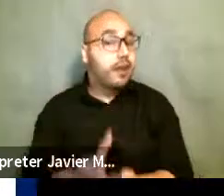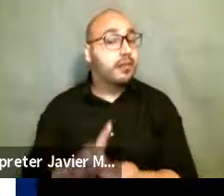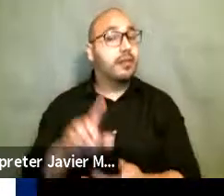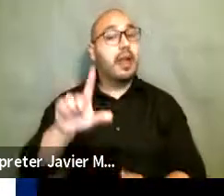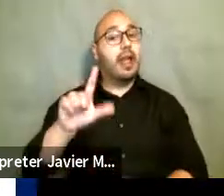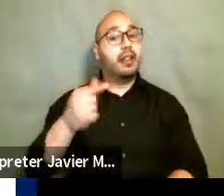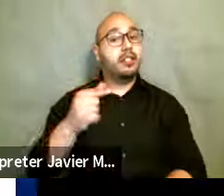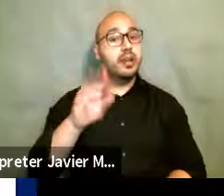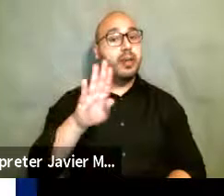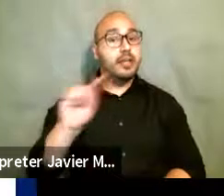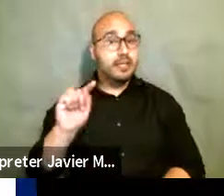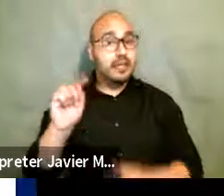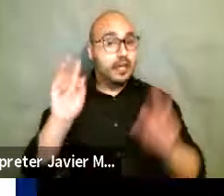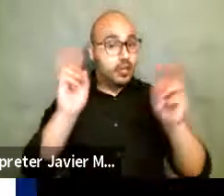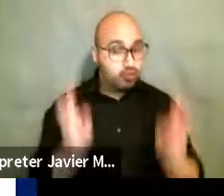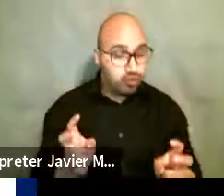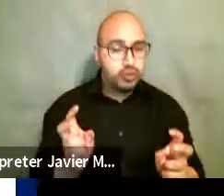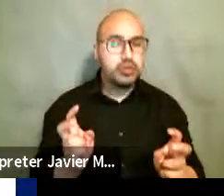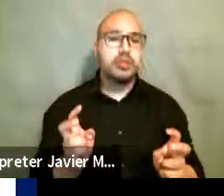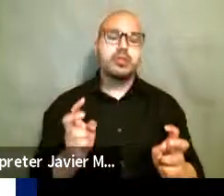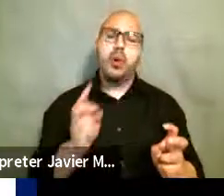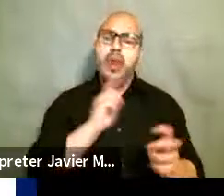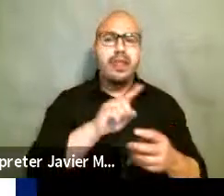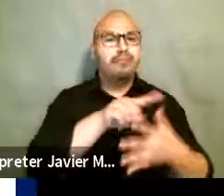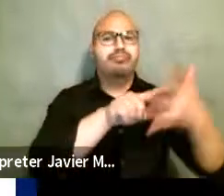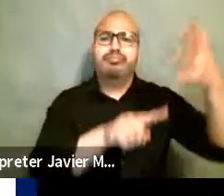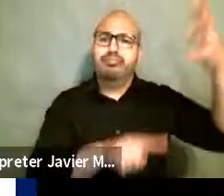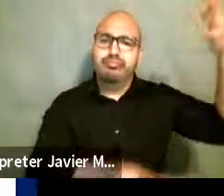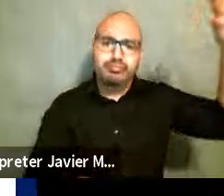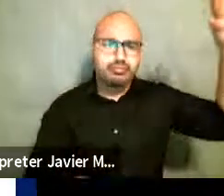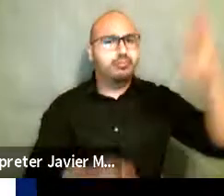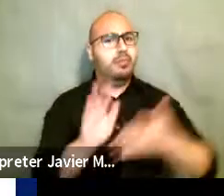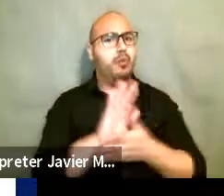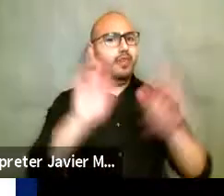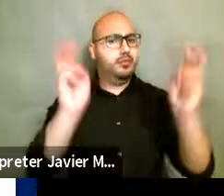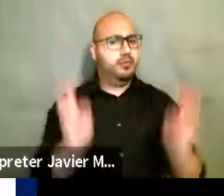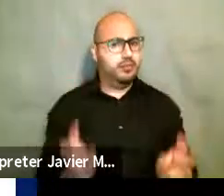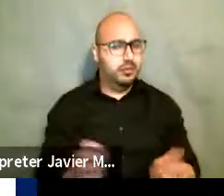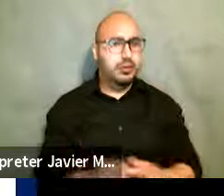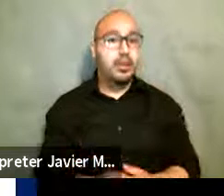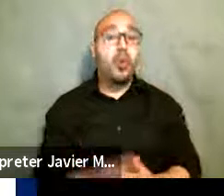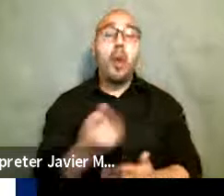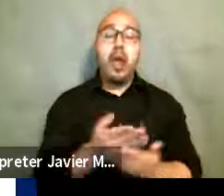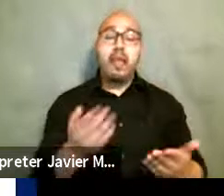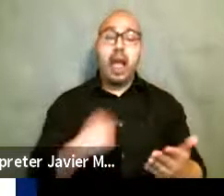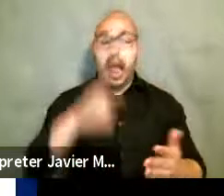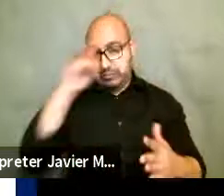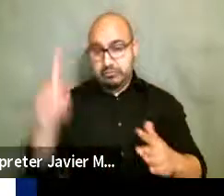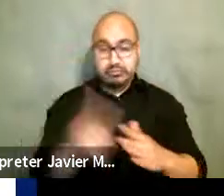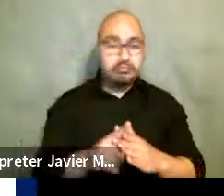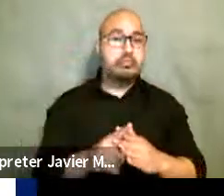LGBT issues, a whole host of things. And one of the things that I thought, and I've offered